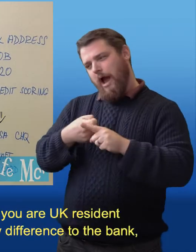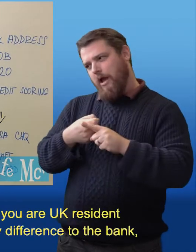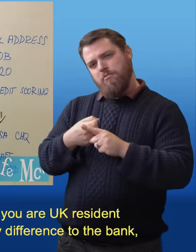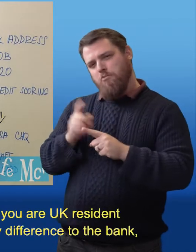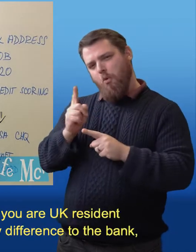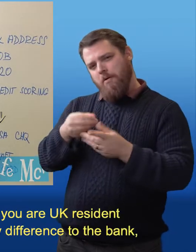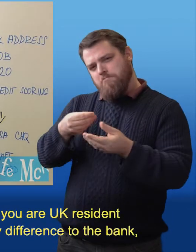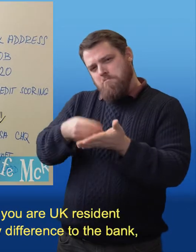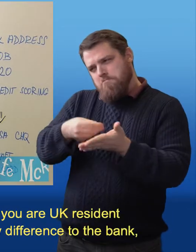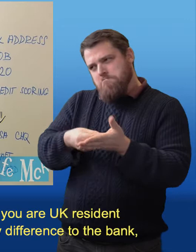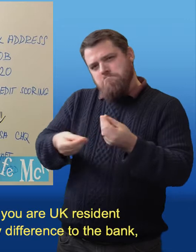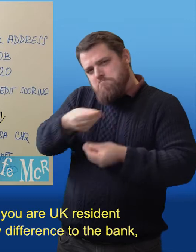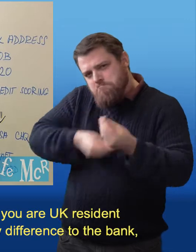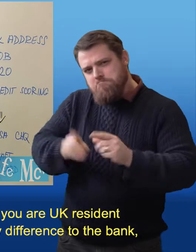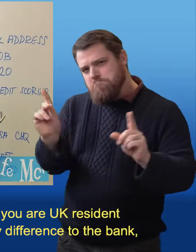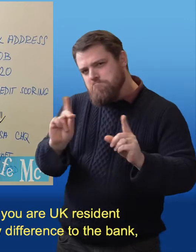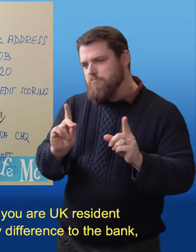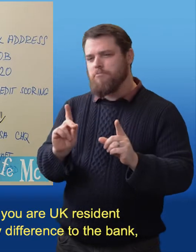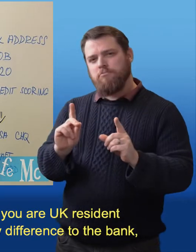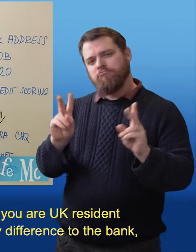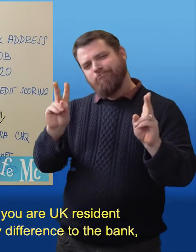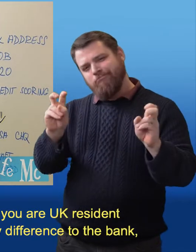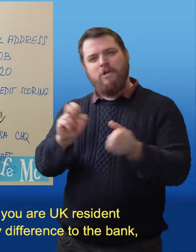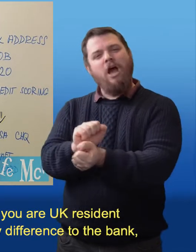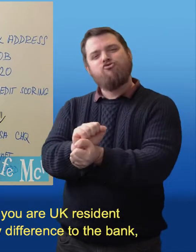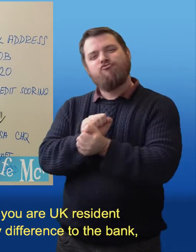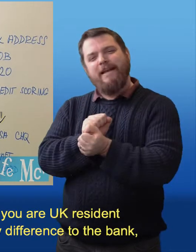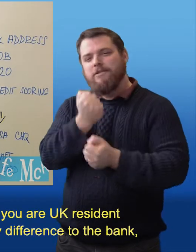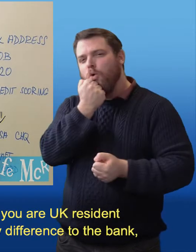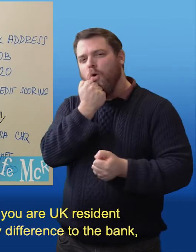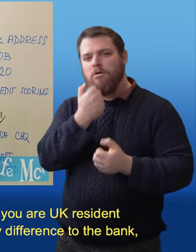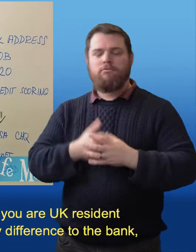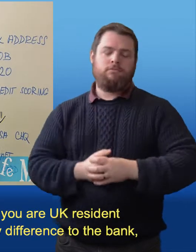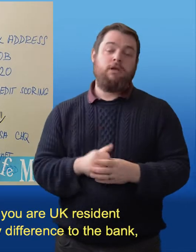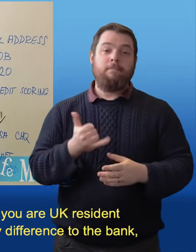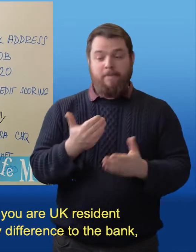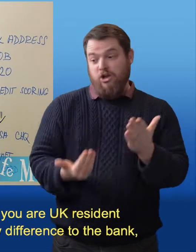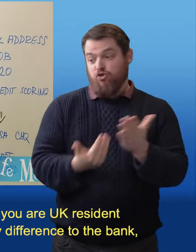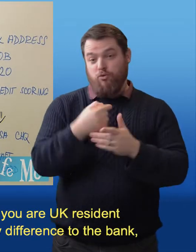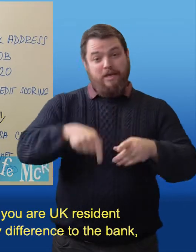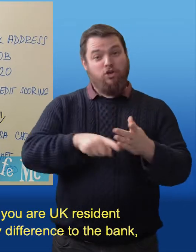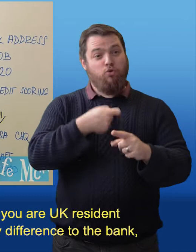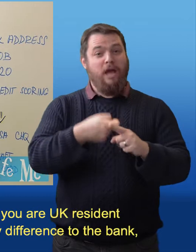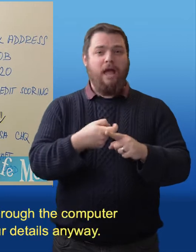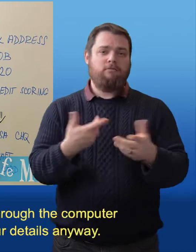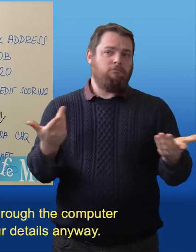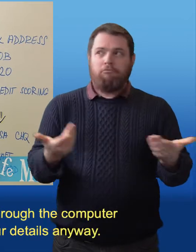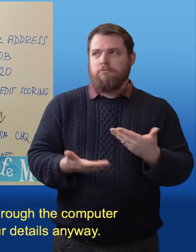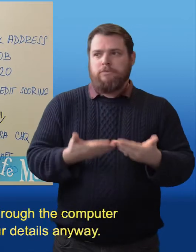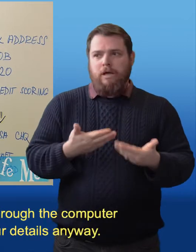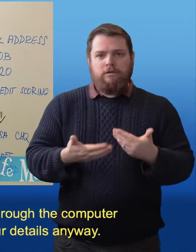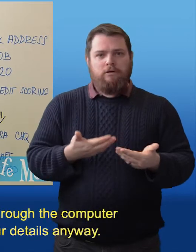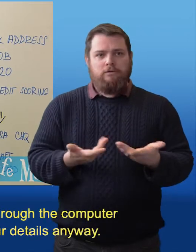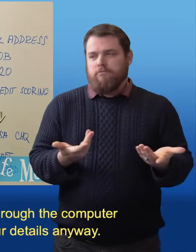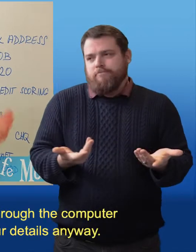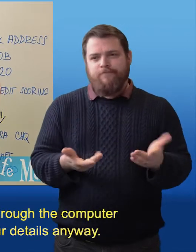If you are new to the UK, or if you are UK resident already, then it doesn't make any difference to the bank, because they need